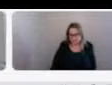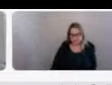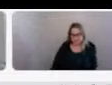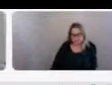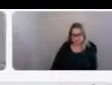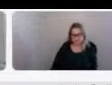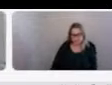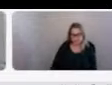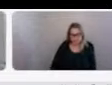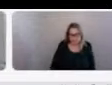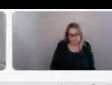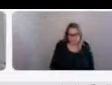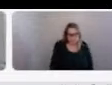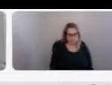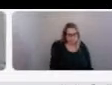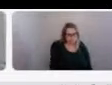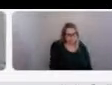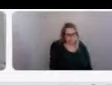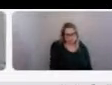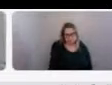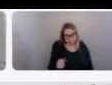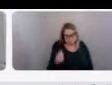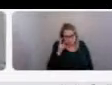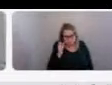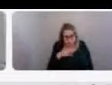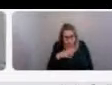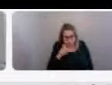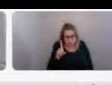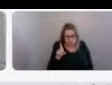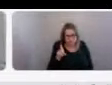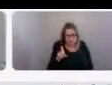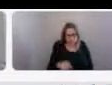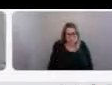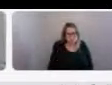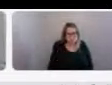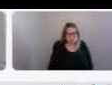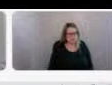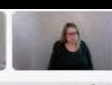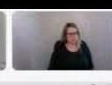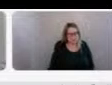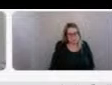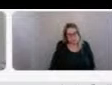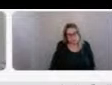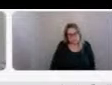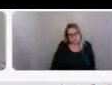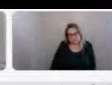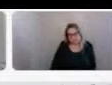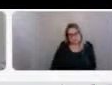hello can you hear me linda we can hear you okay